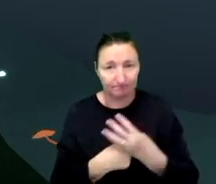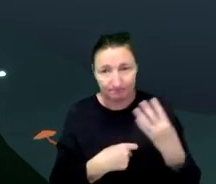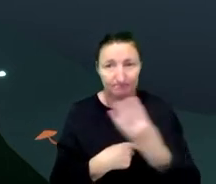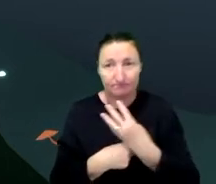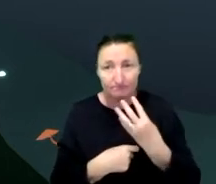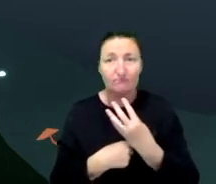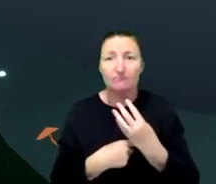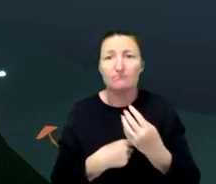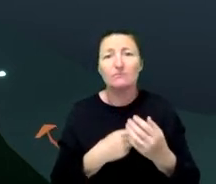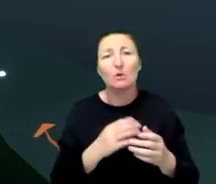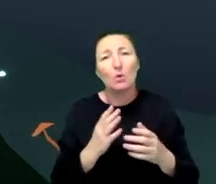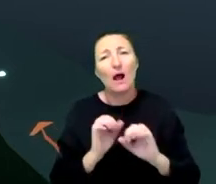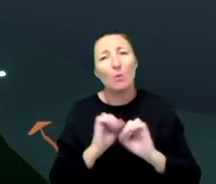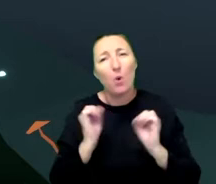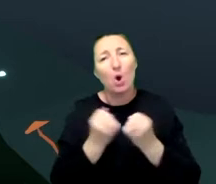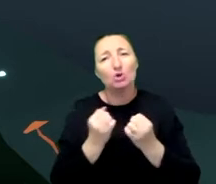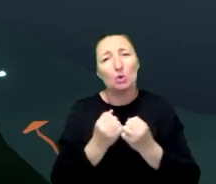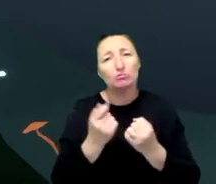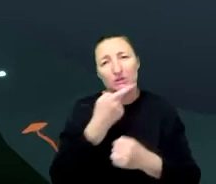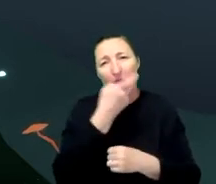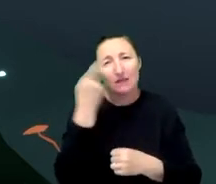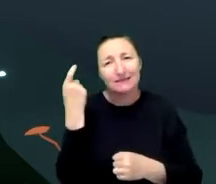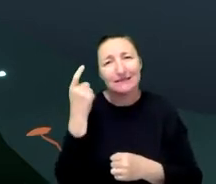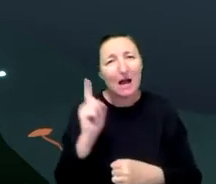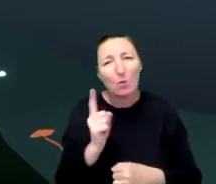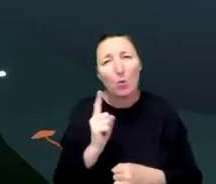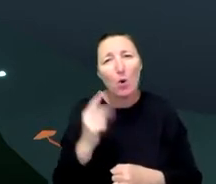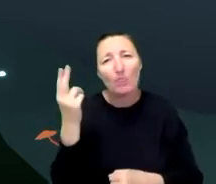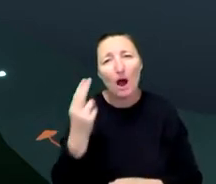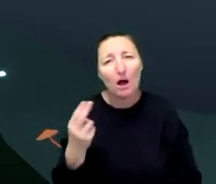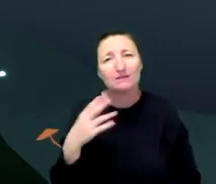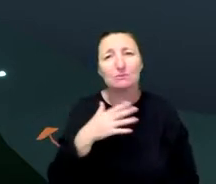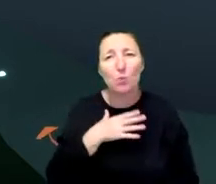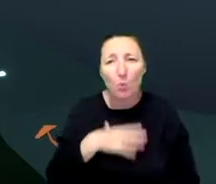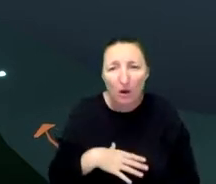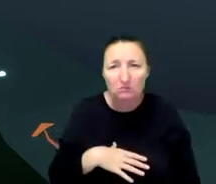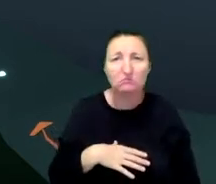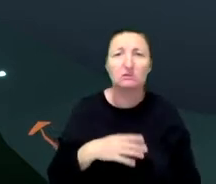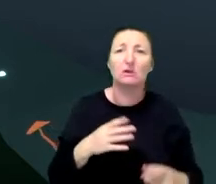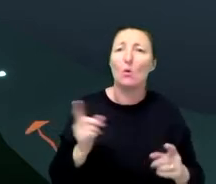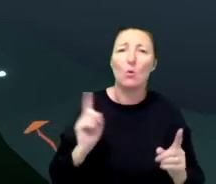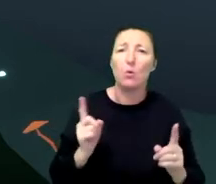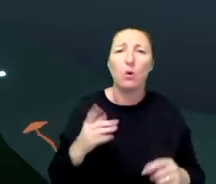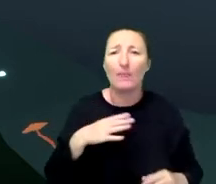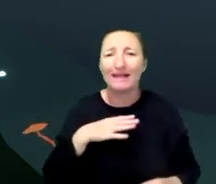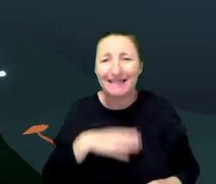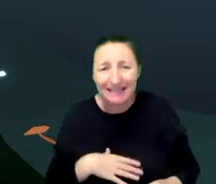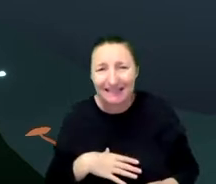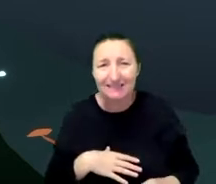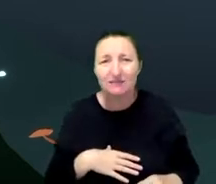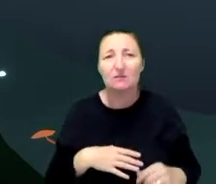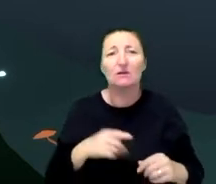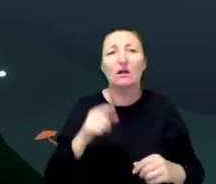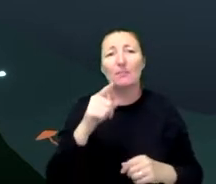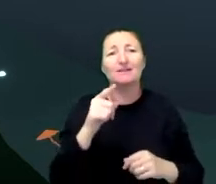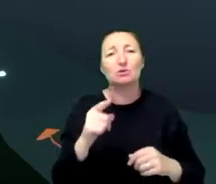understand the needs of the game, the needs of artists playing the game, to test our